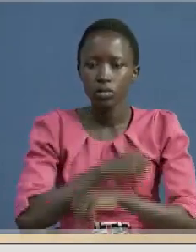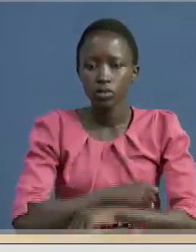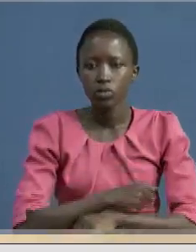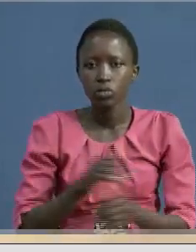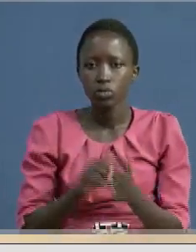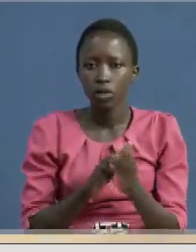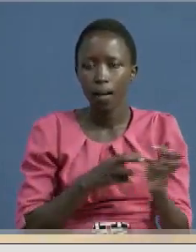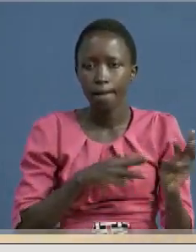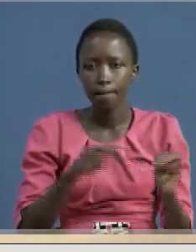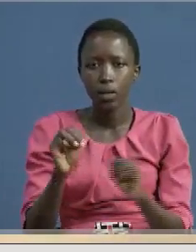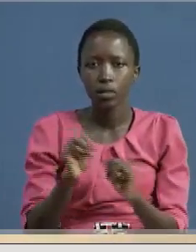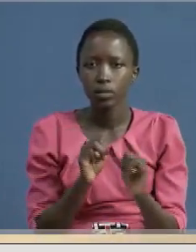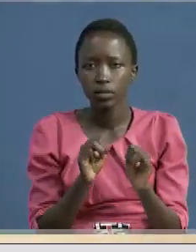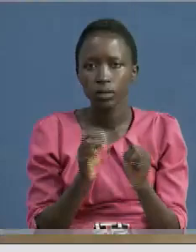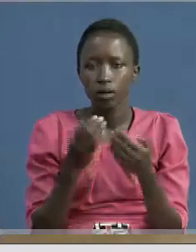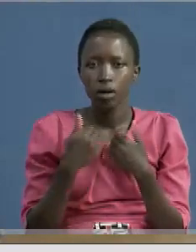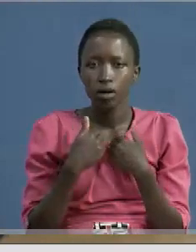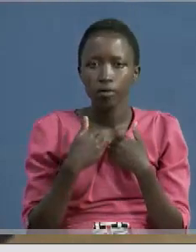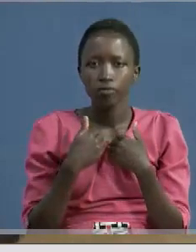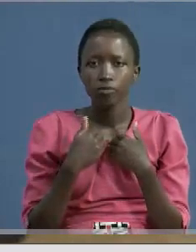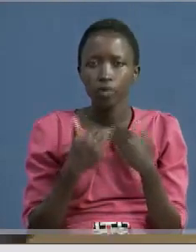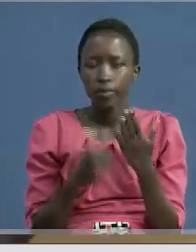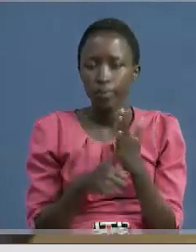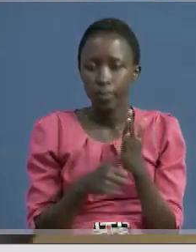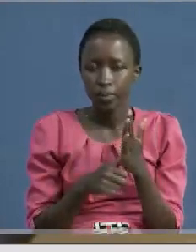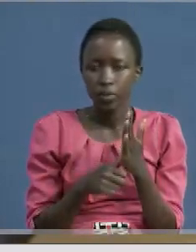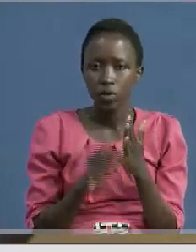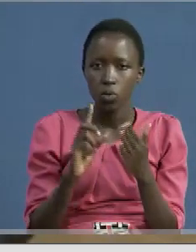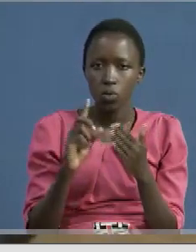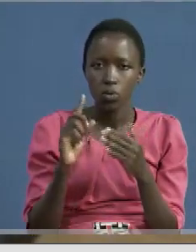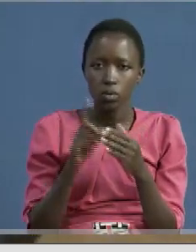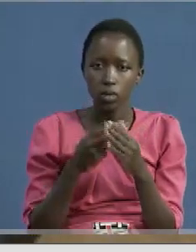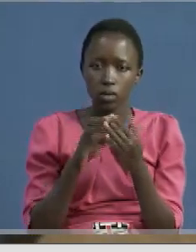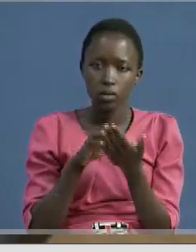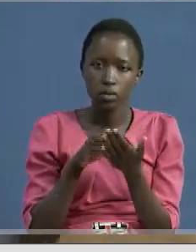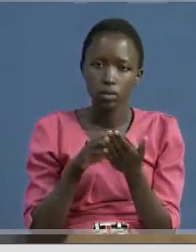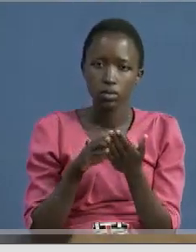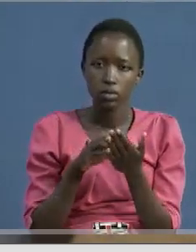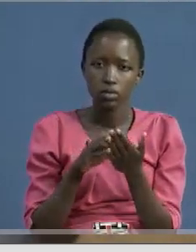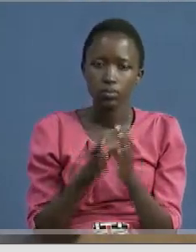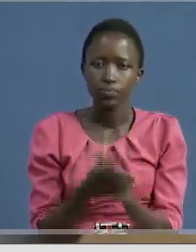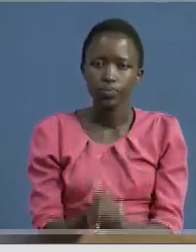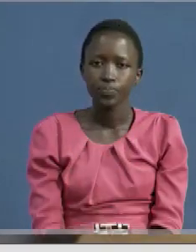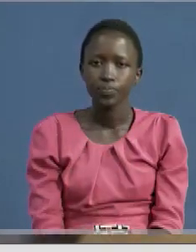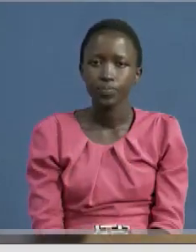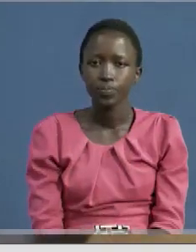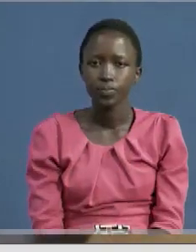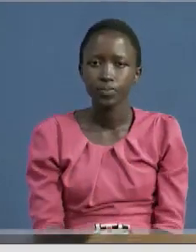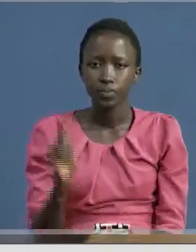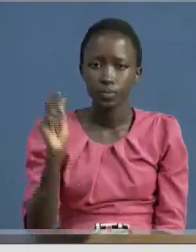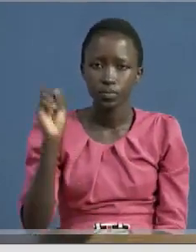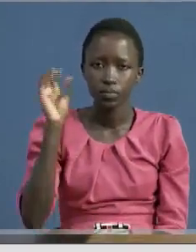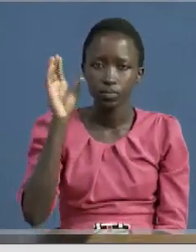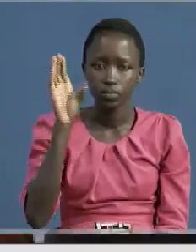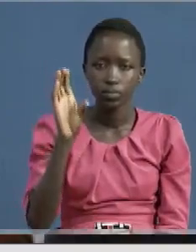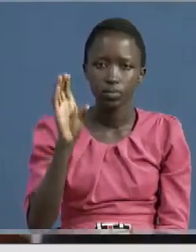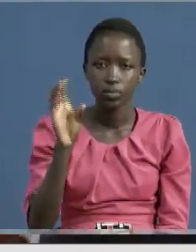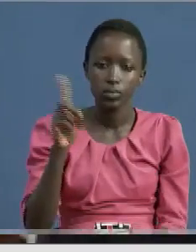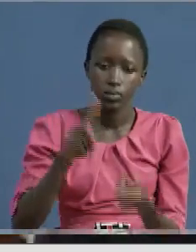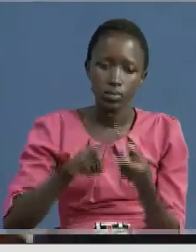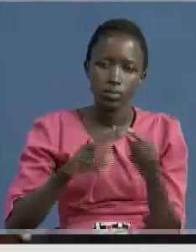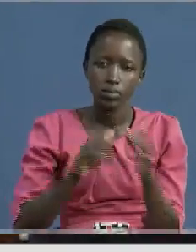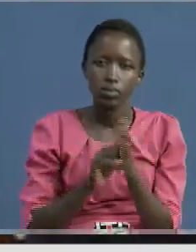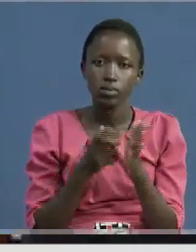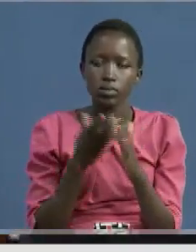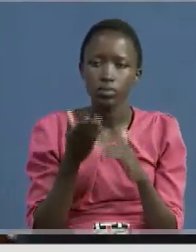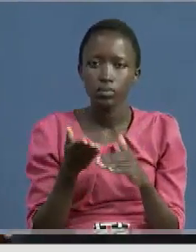and the management would face dire consequences once the cases were proven. The TSC boss further added that